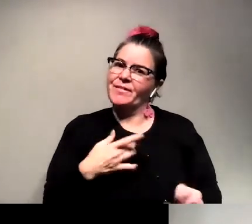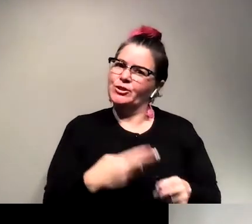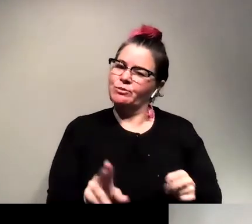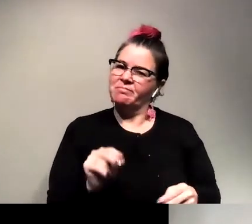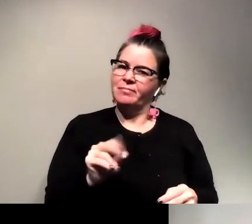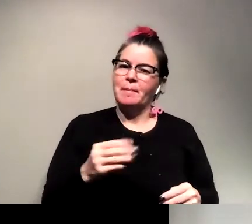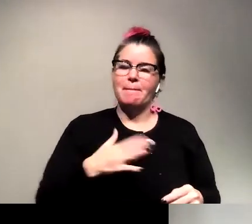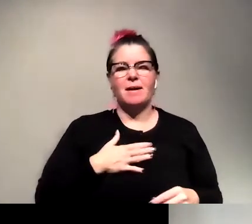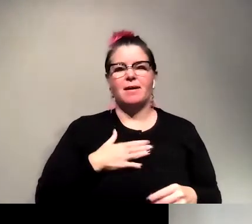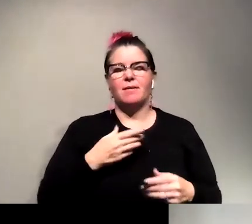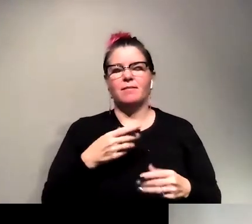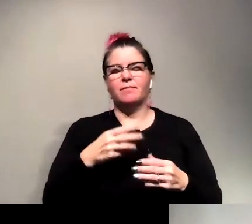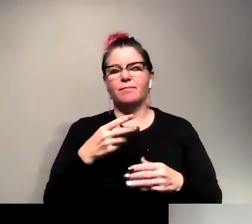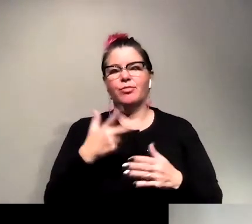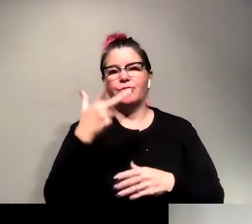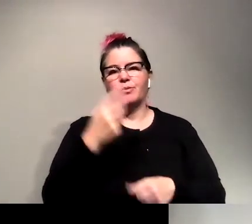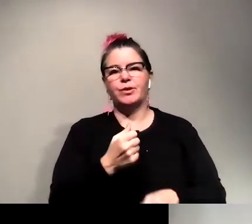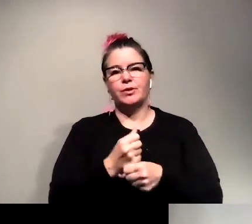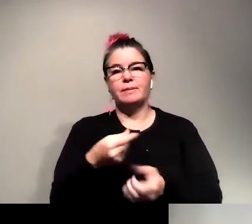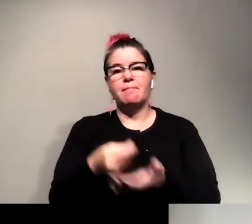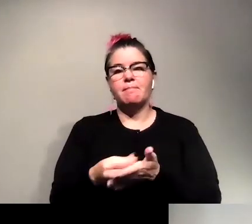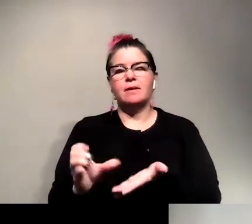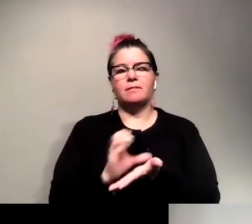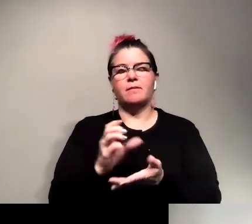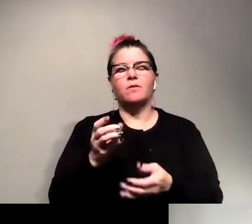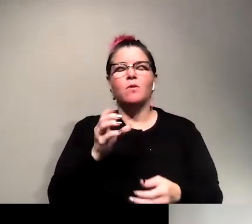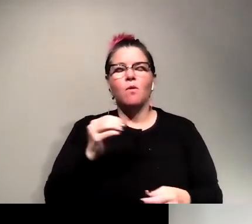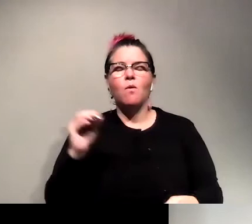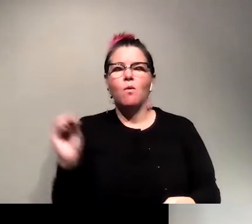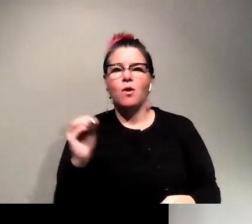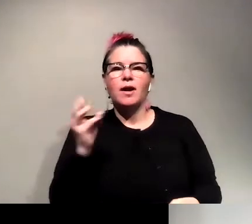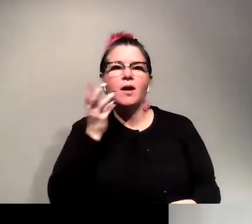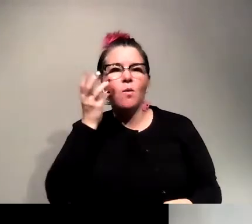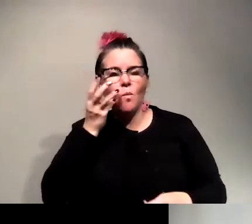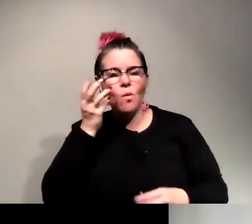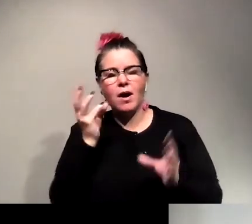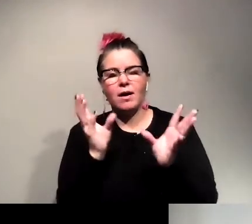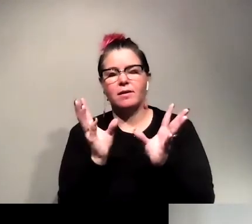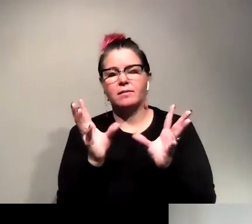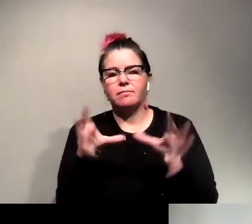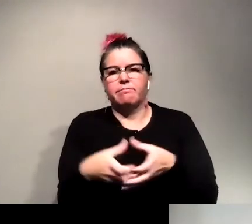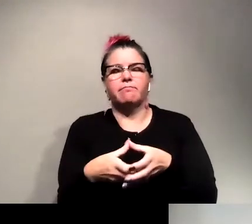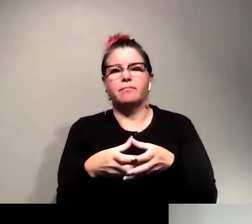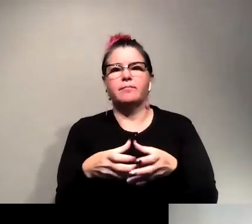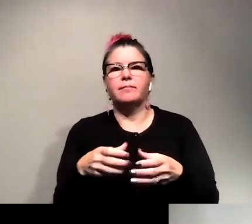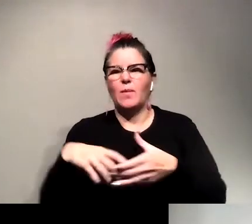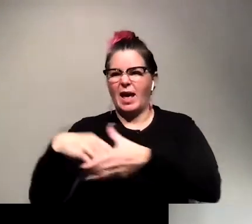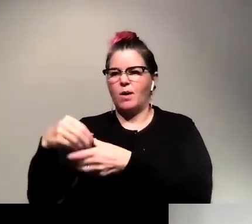is 3 years. I'm actually being funded by the Oregon Wine Board, so an external group who wanted me to look